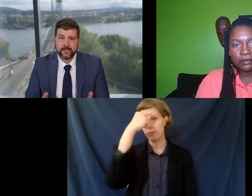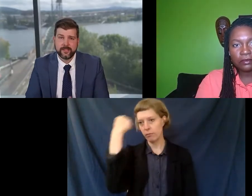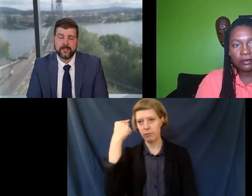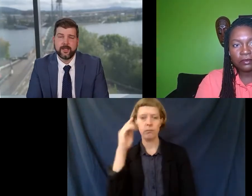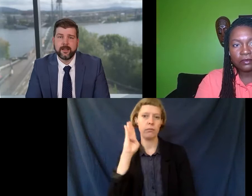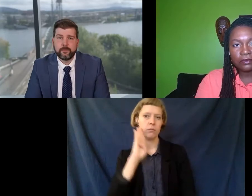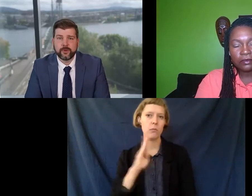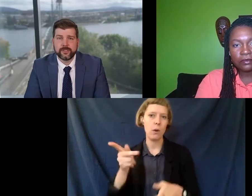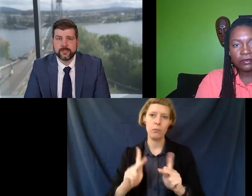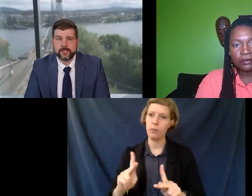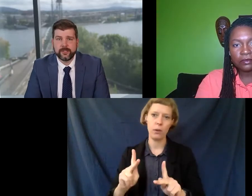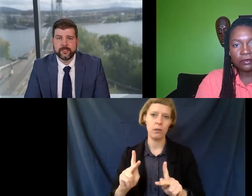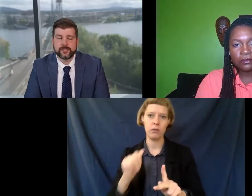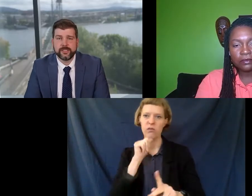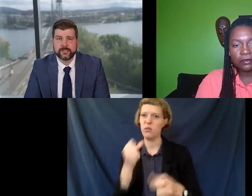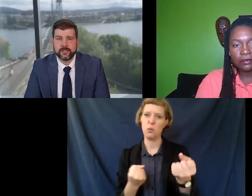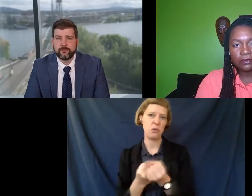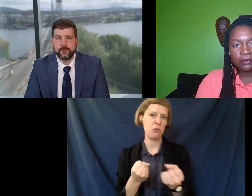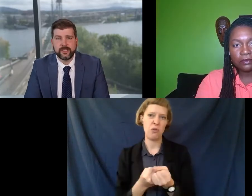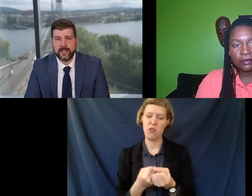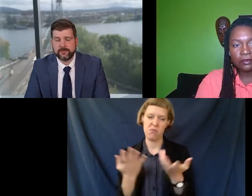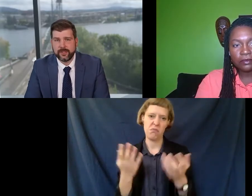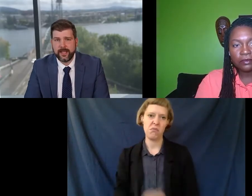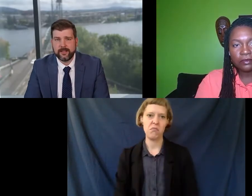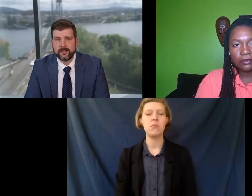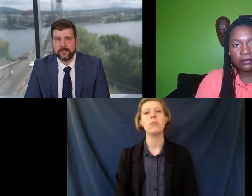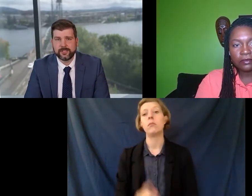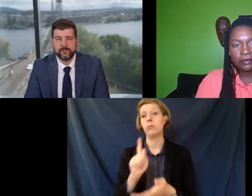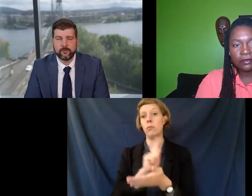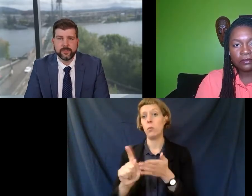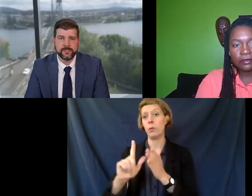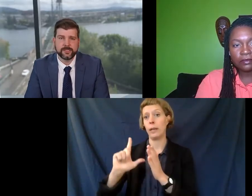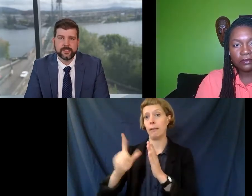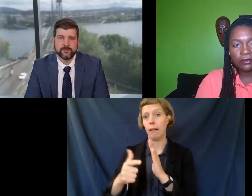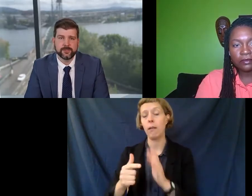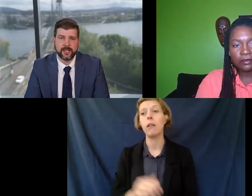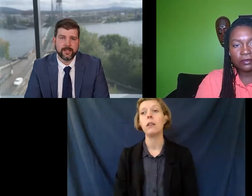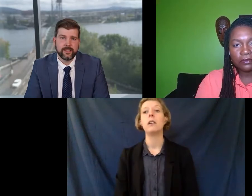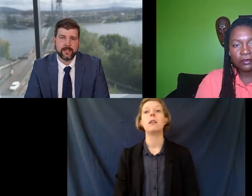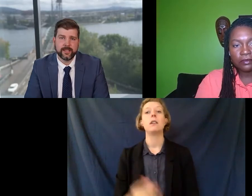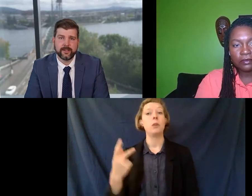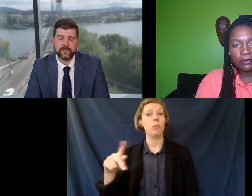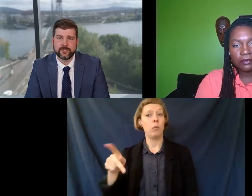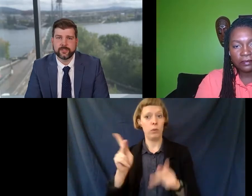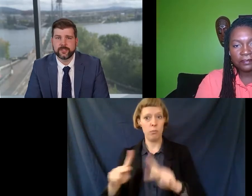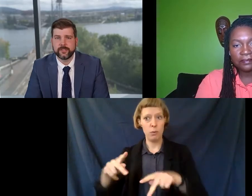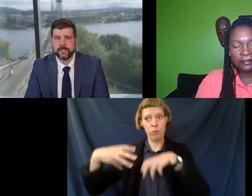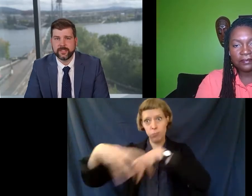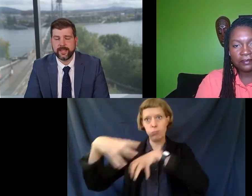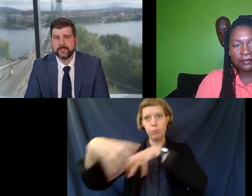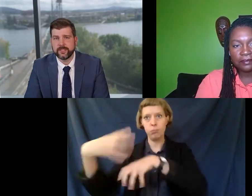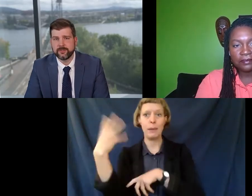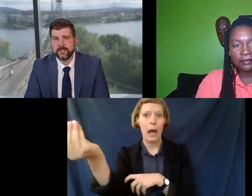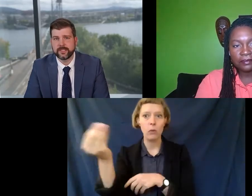week, Portlanders are in the streets. A few days after that, our chief of police is resigning and our district attorney